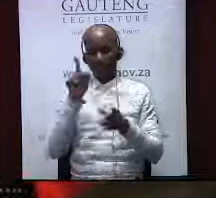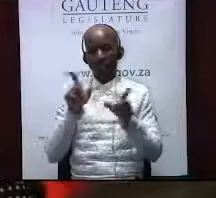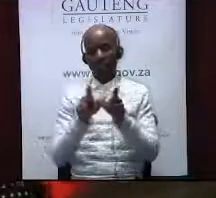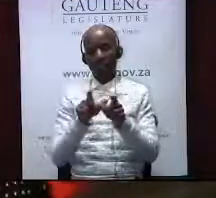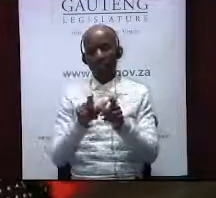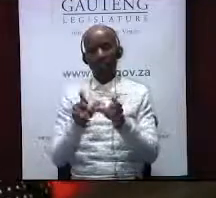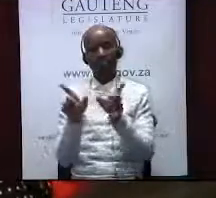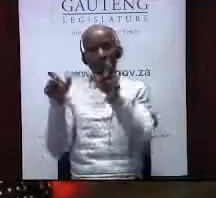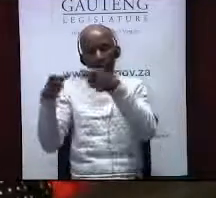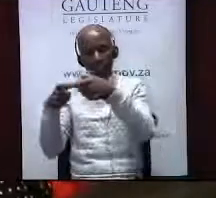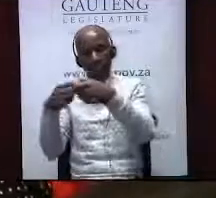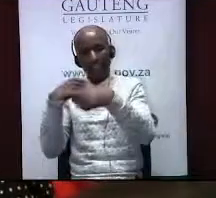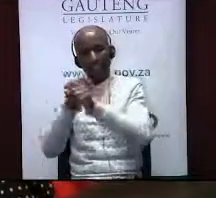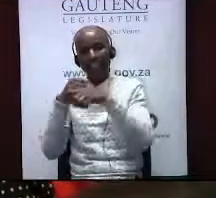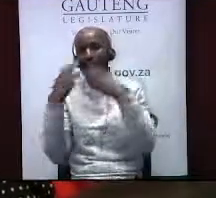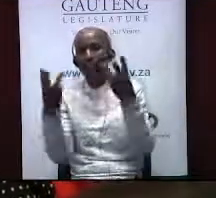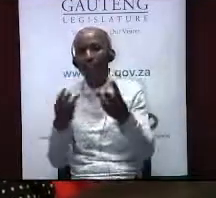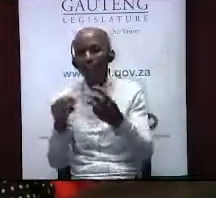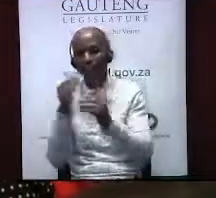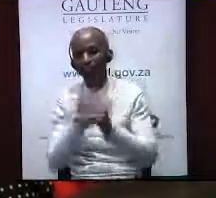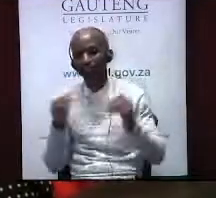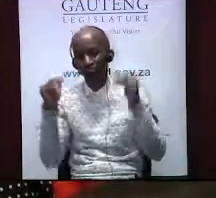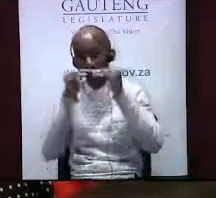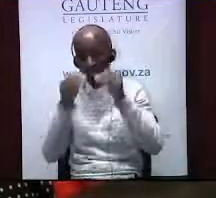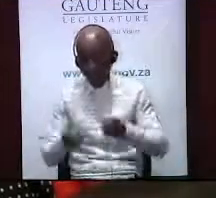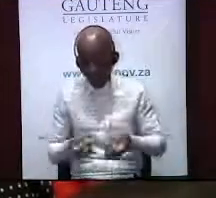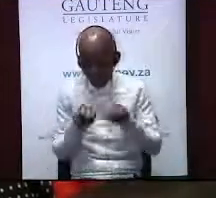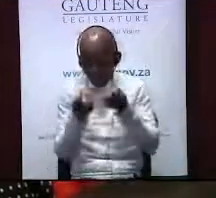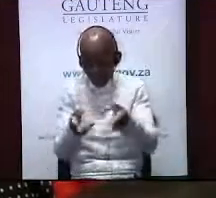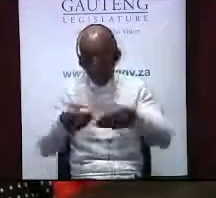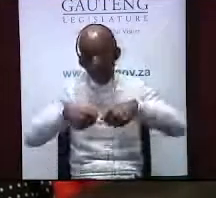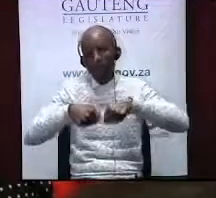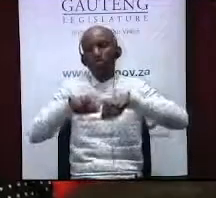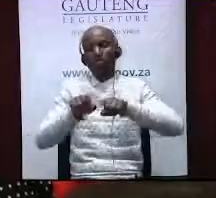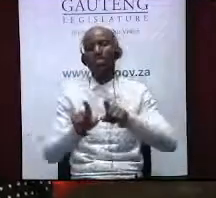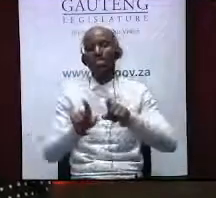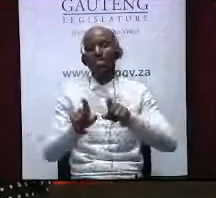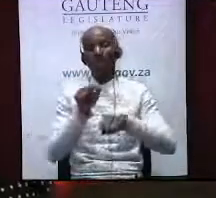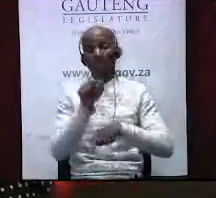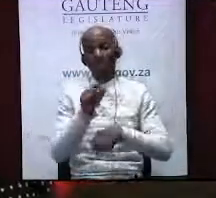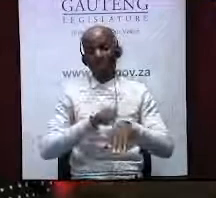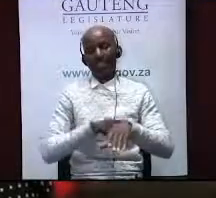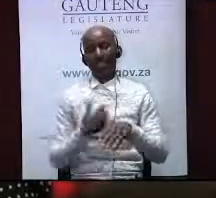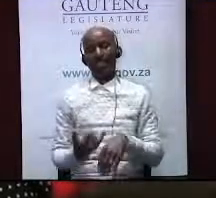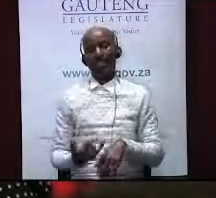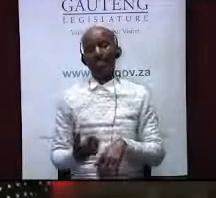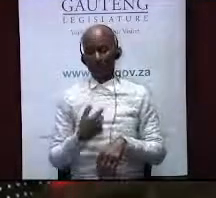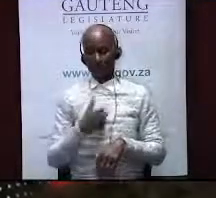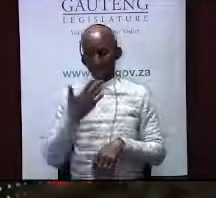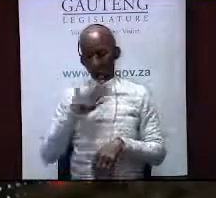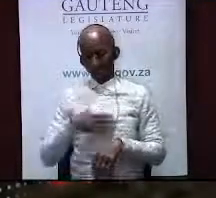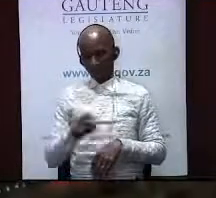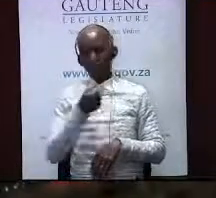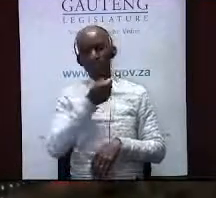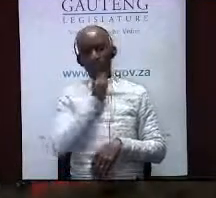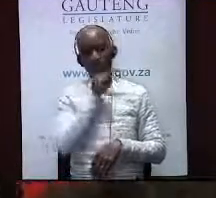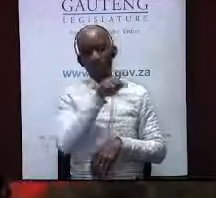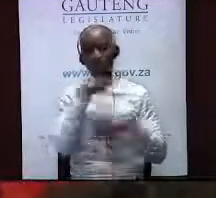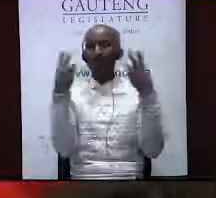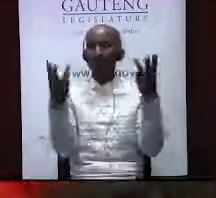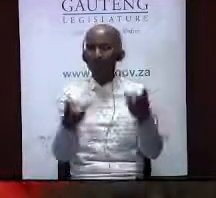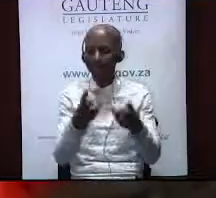that utilized the people, and they were given the opportunity. And at that point in time, I wanted to use those